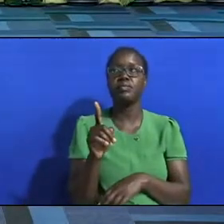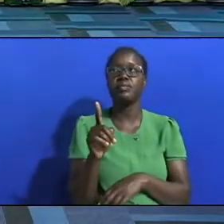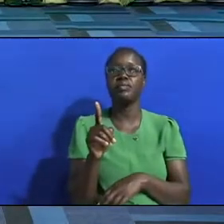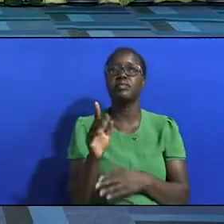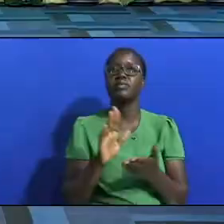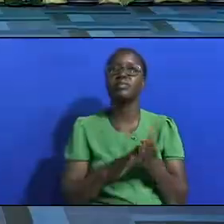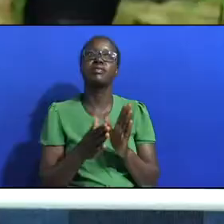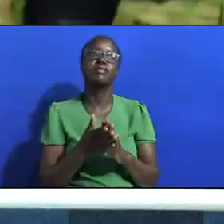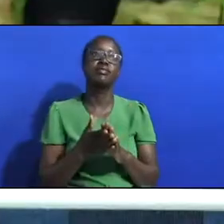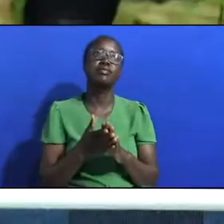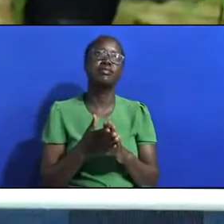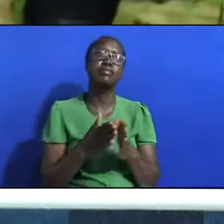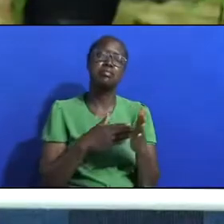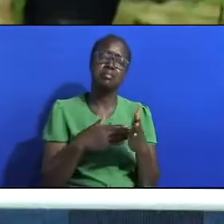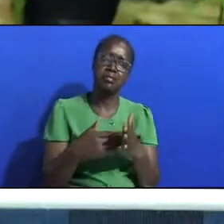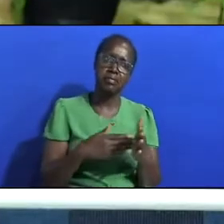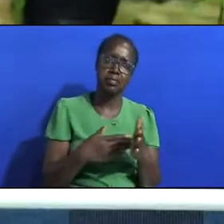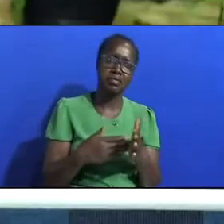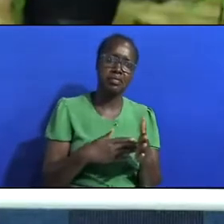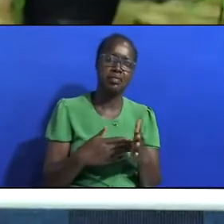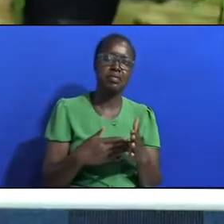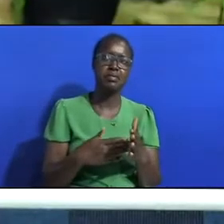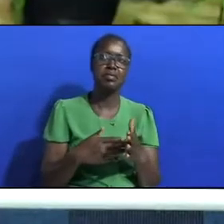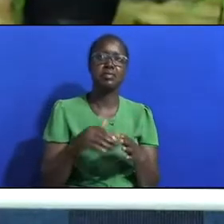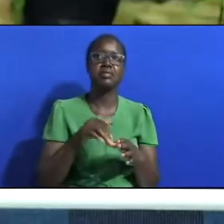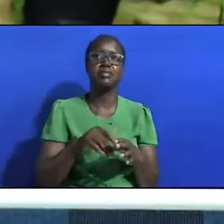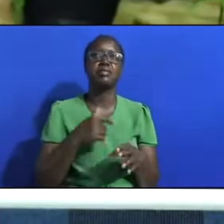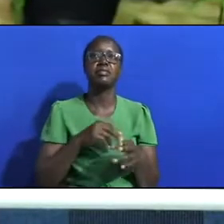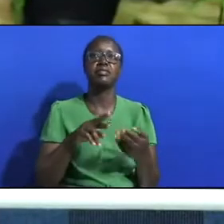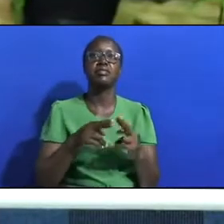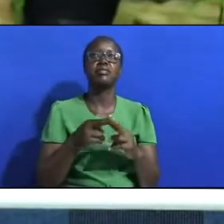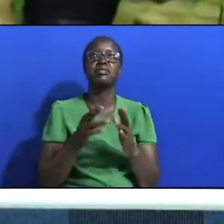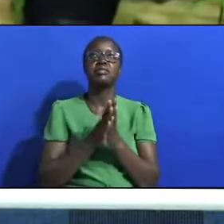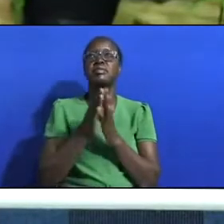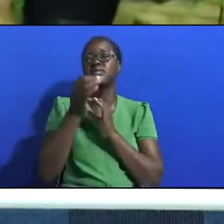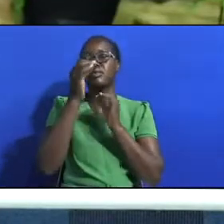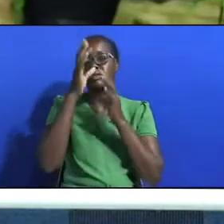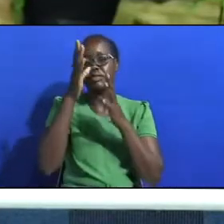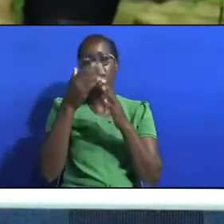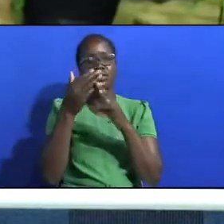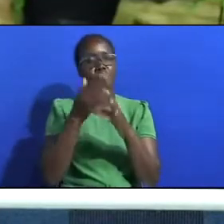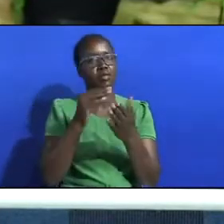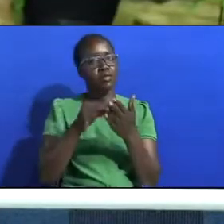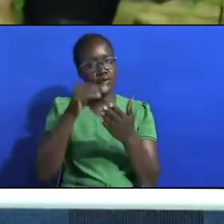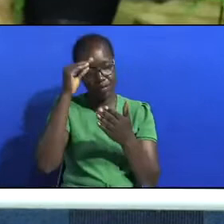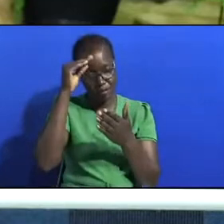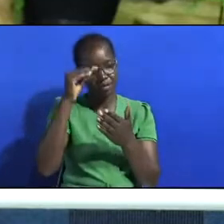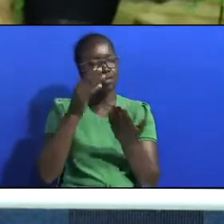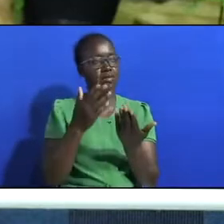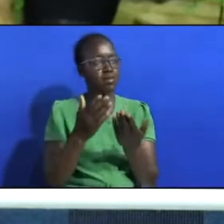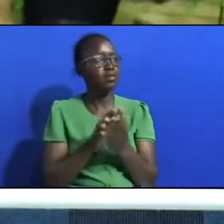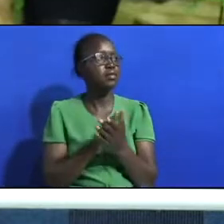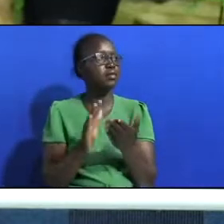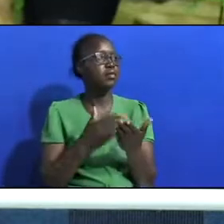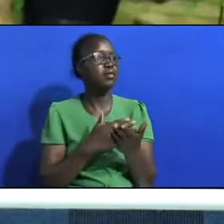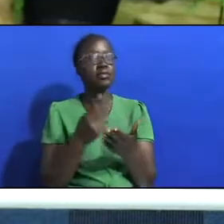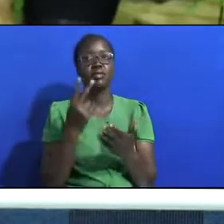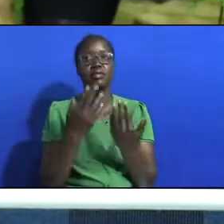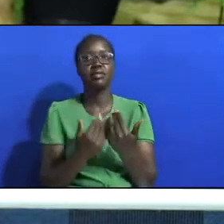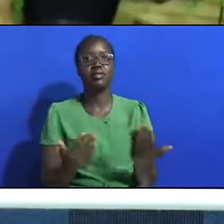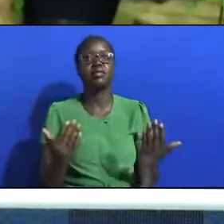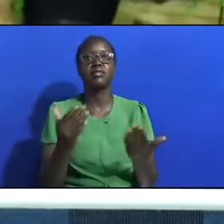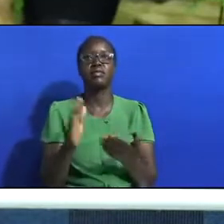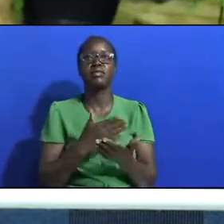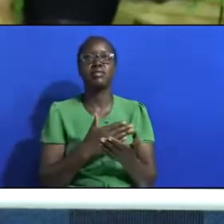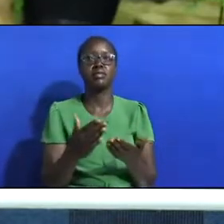we become very weak, even in our relationship with God. But before we learn about it, we're going to sing two songs. Today